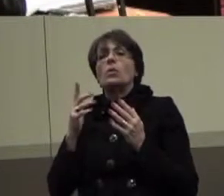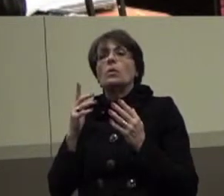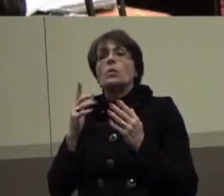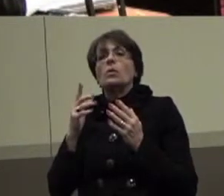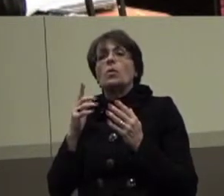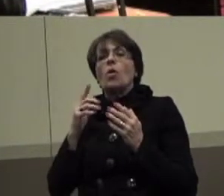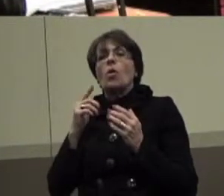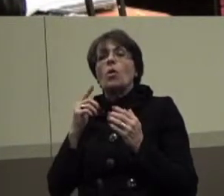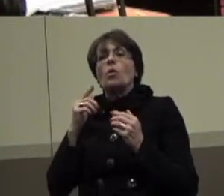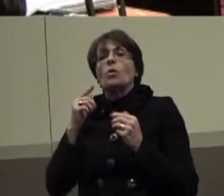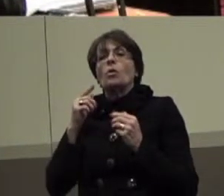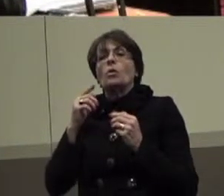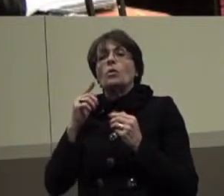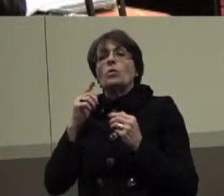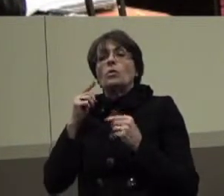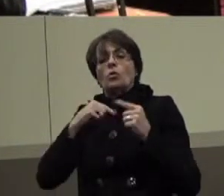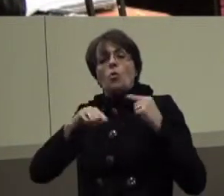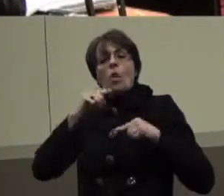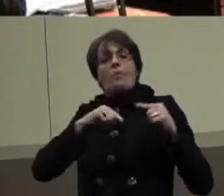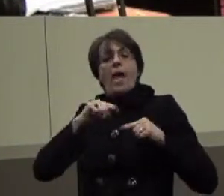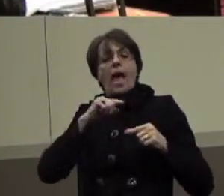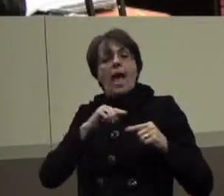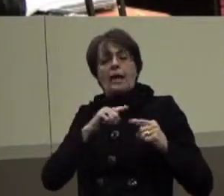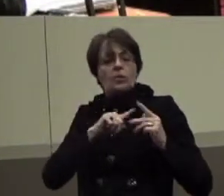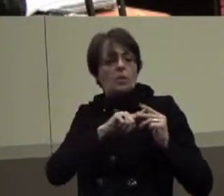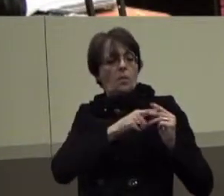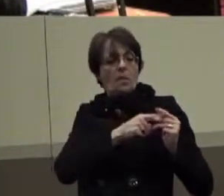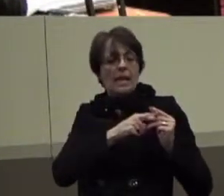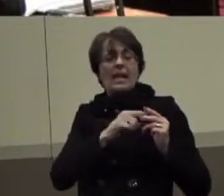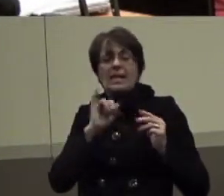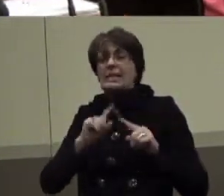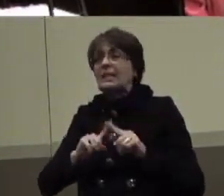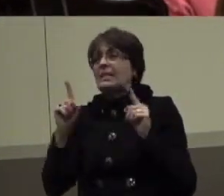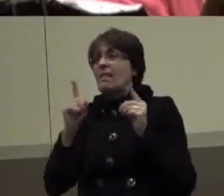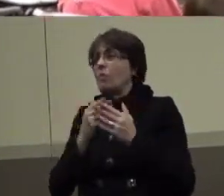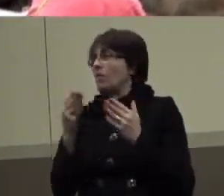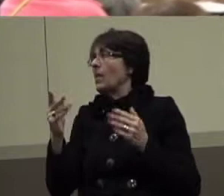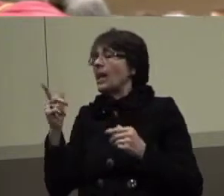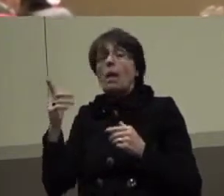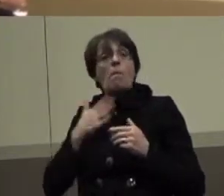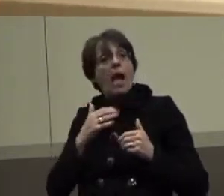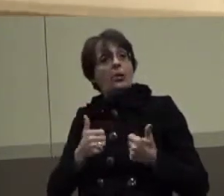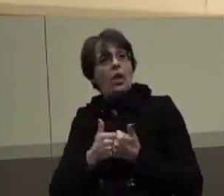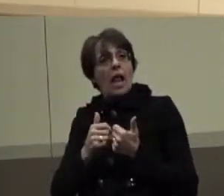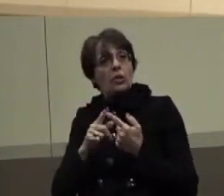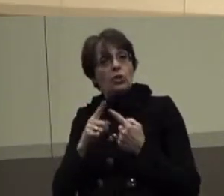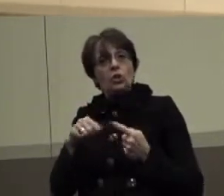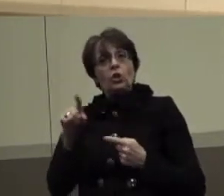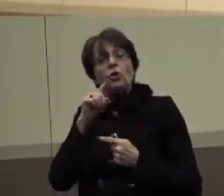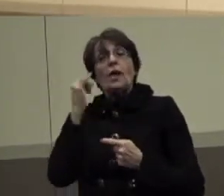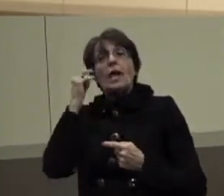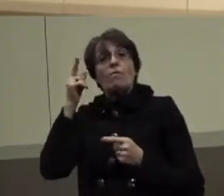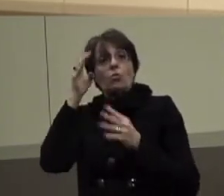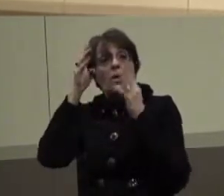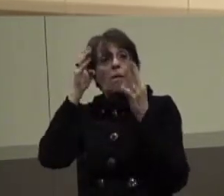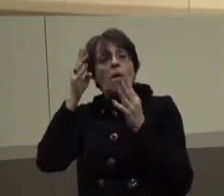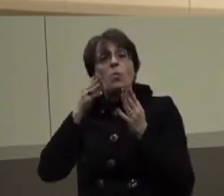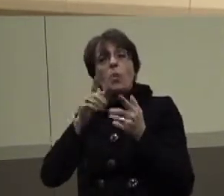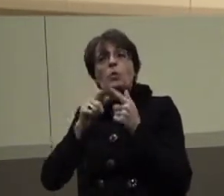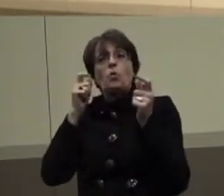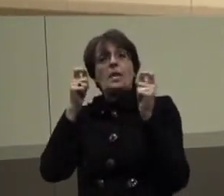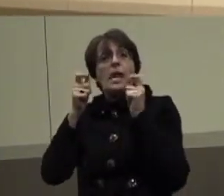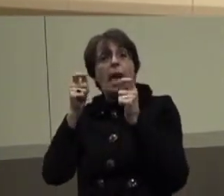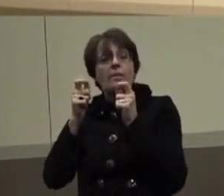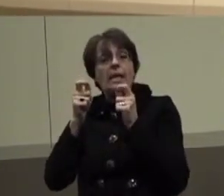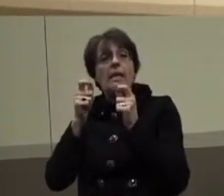to ground zero, starting Yeah. back is a whole different thing. Well, here's my challenge to you guys. If you guys come up with a way to